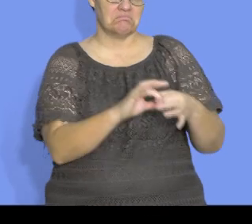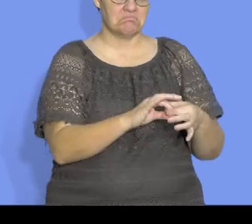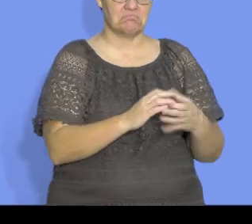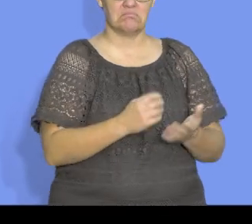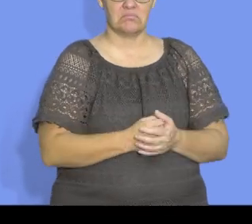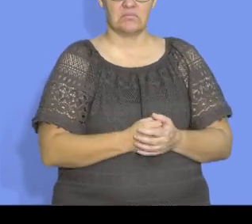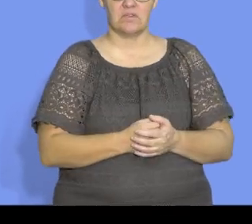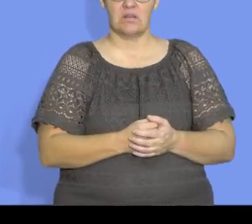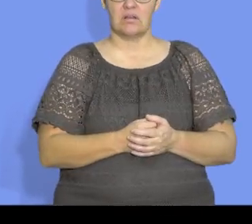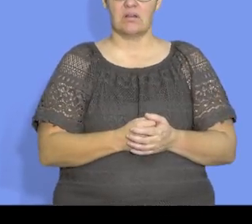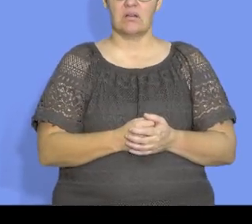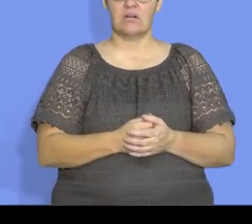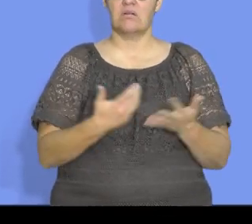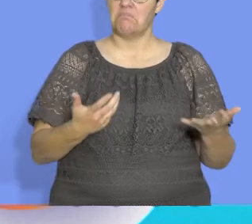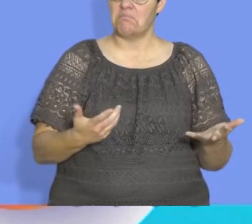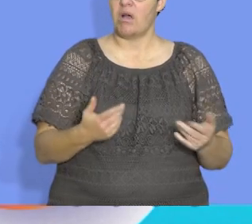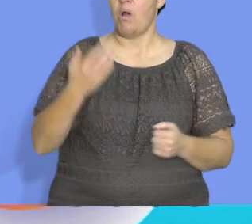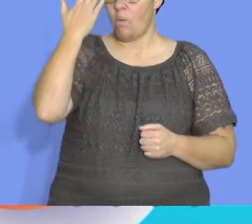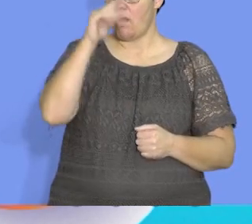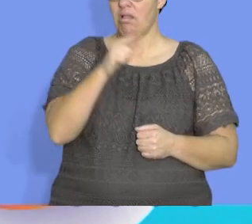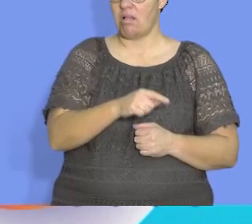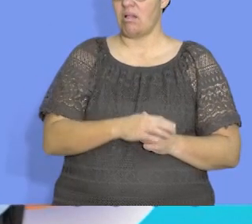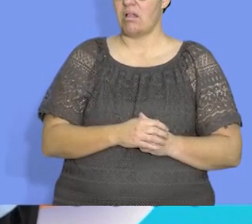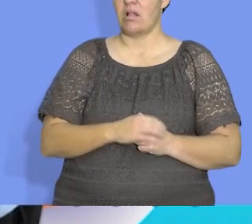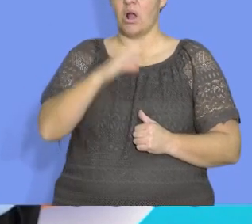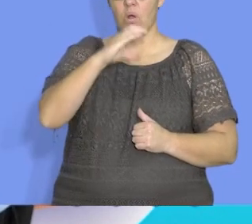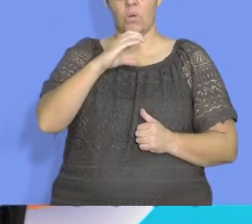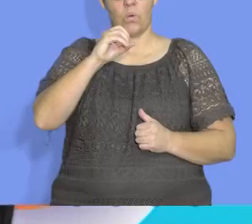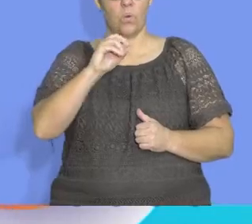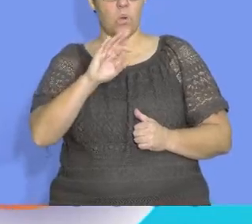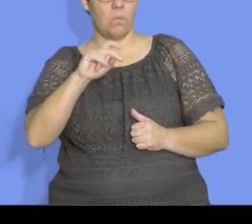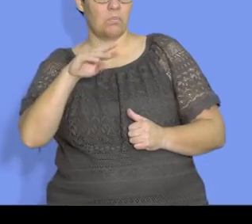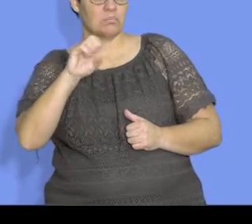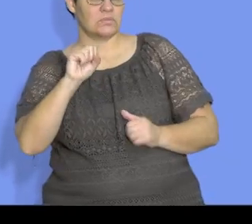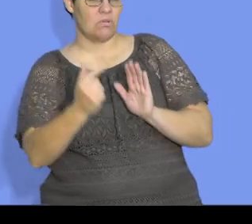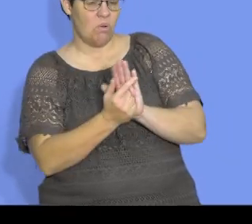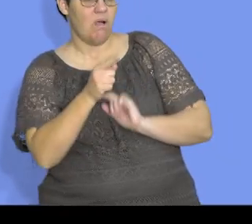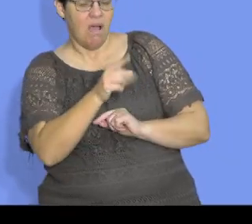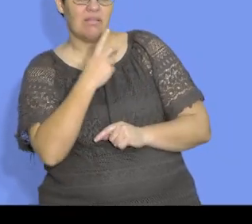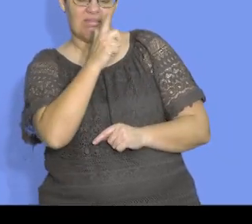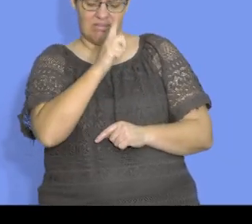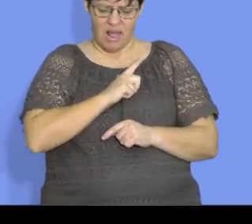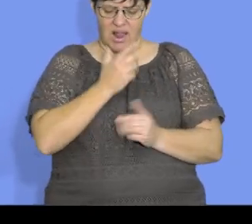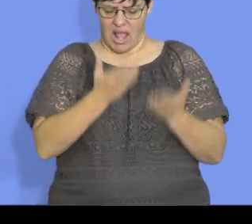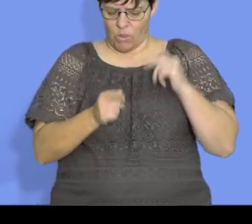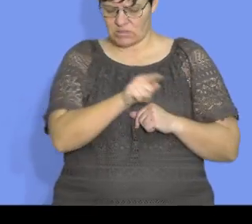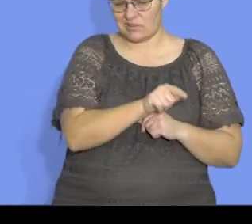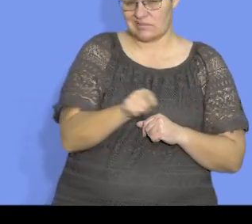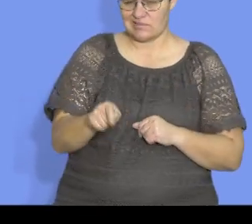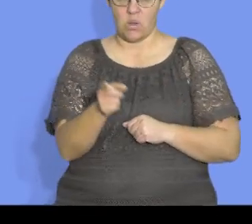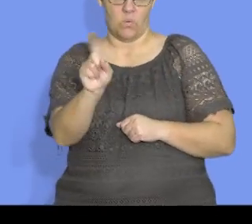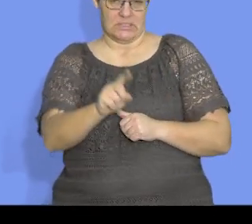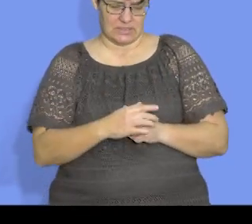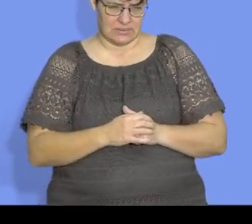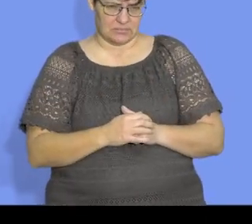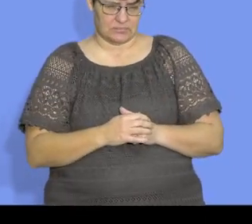from what we've seen previously, I think we can break them down and try to see what the equation is telling us. And so the